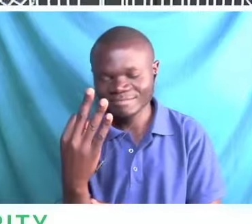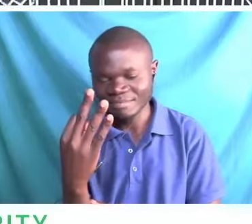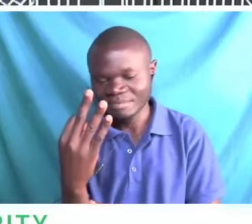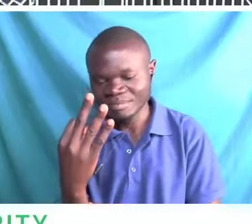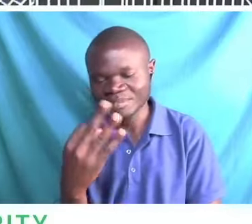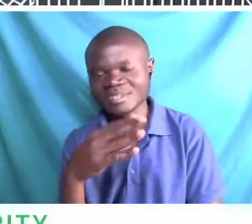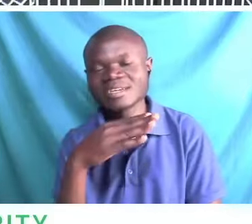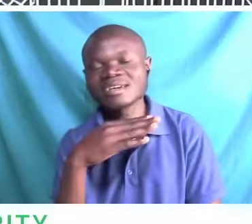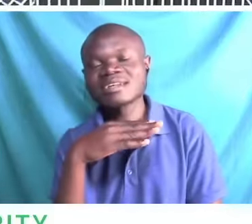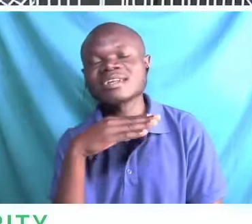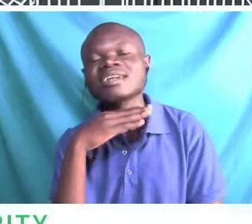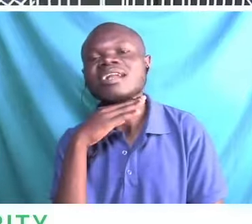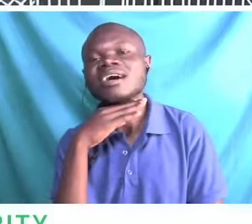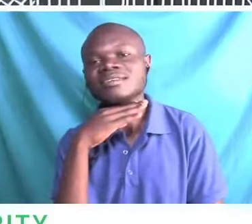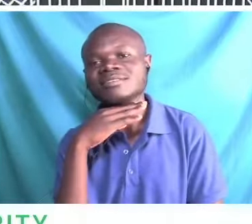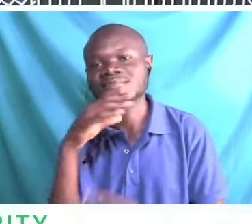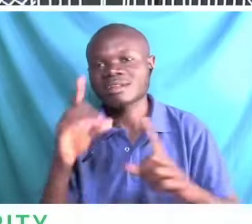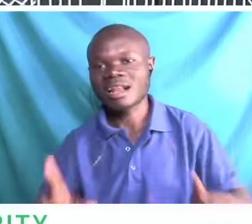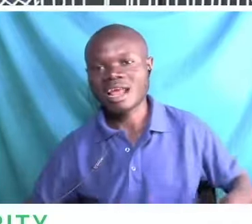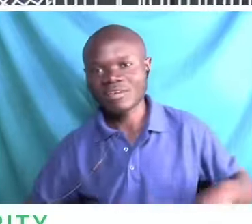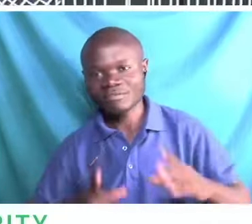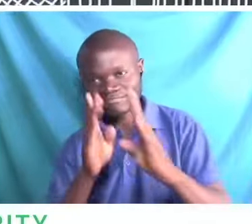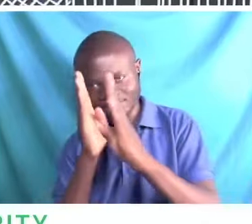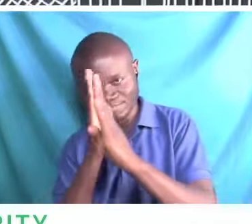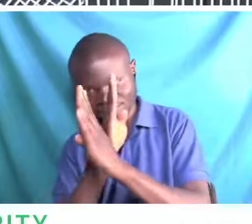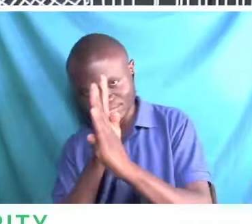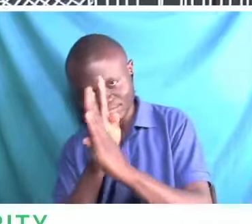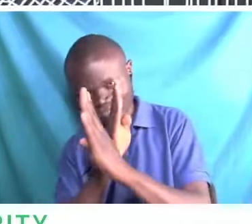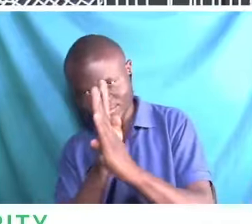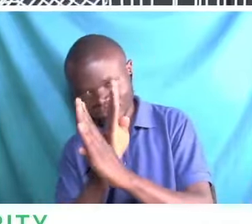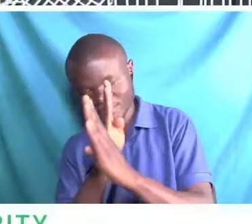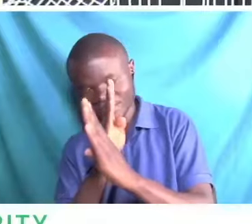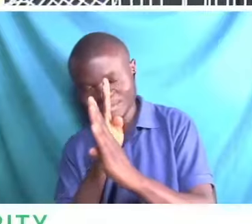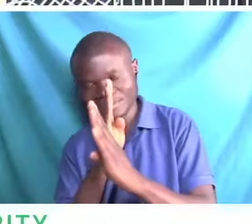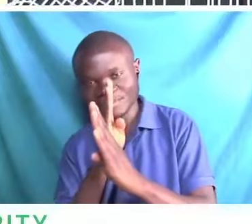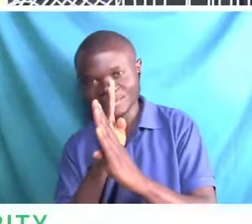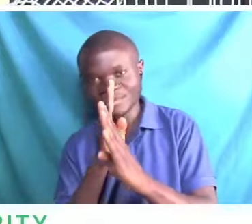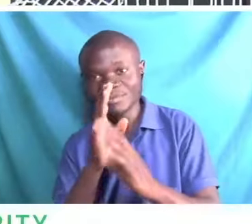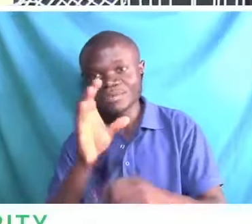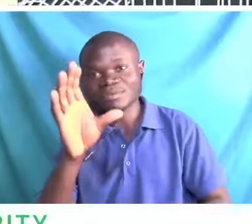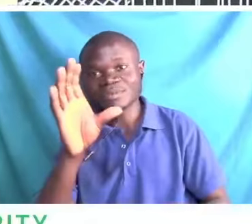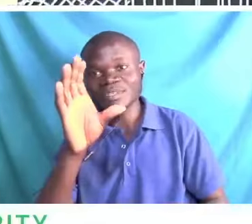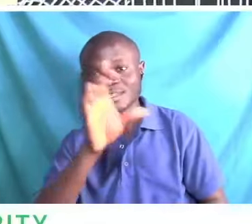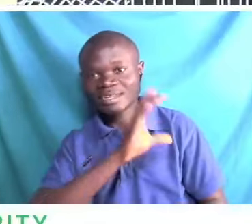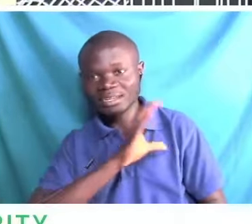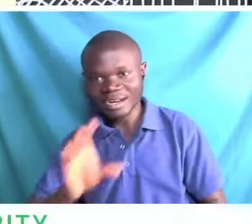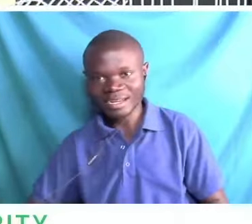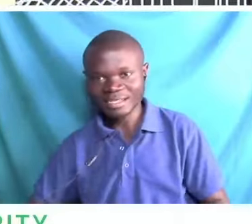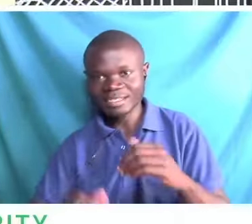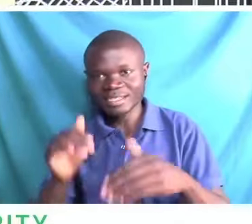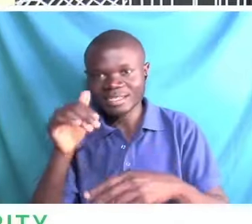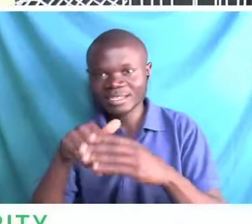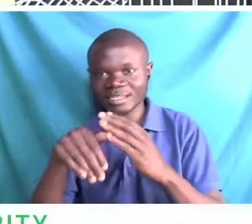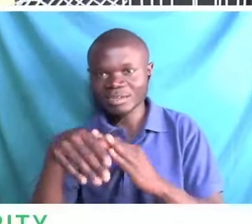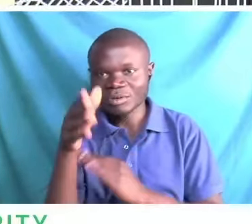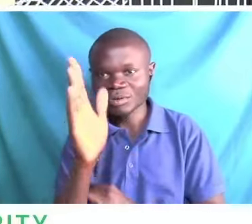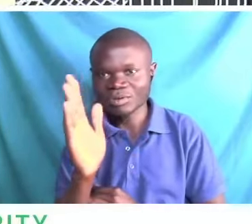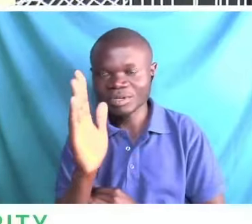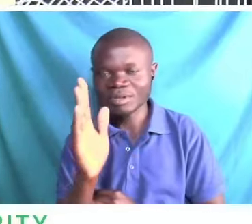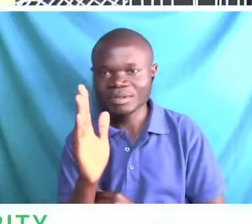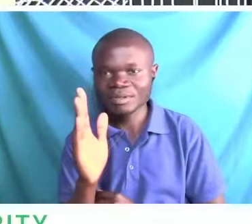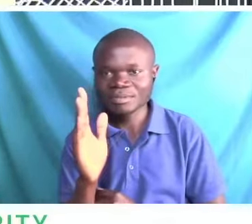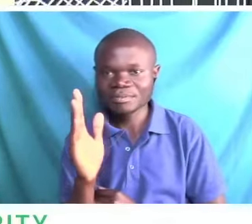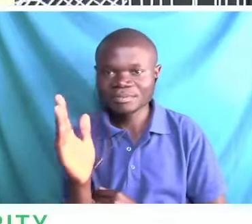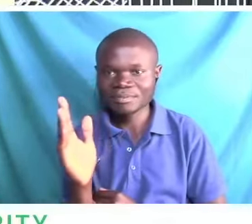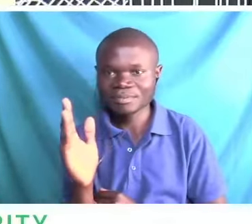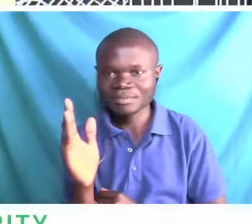your life is now hidden with Christ in God. When Christ, who is your life, appears, then you